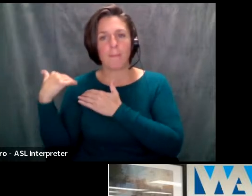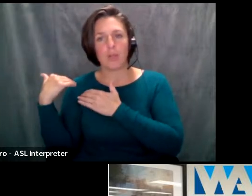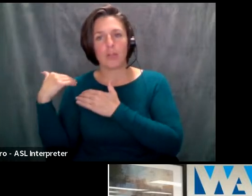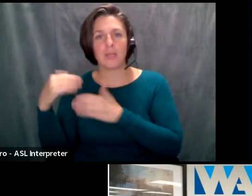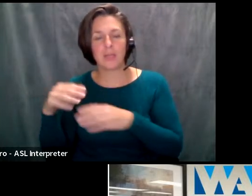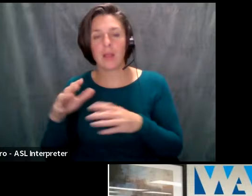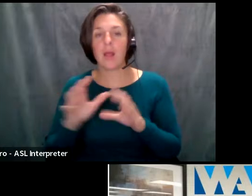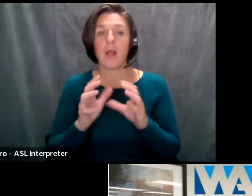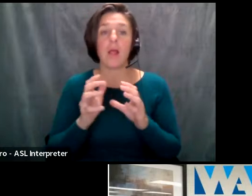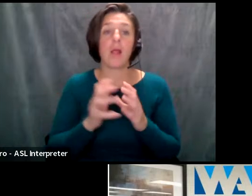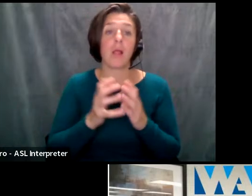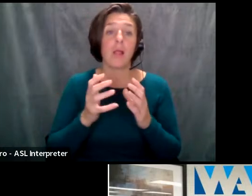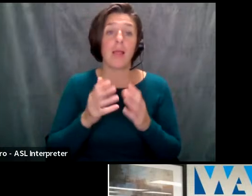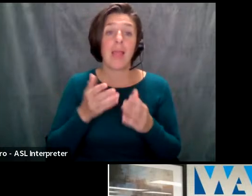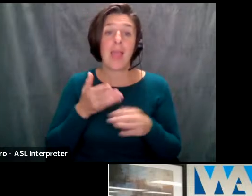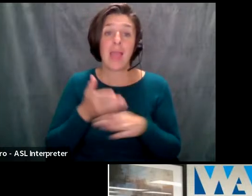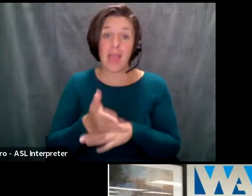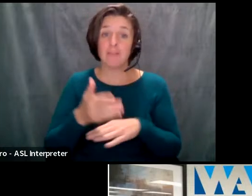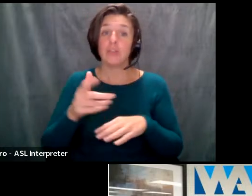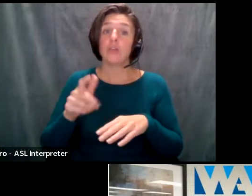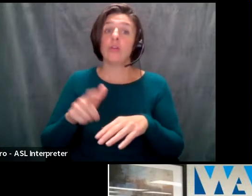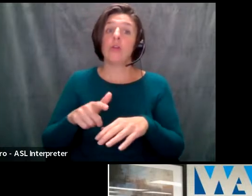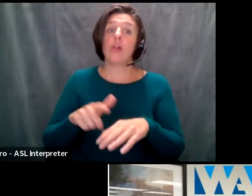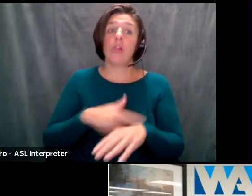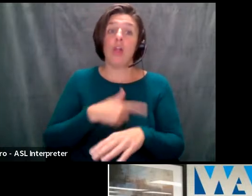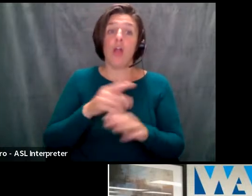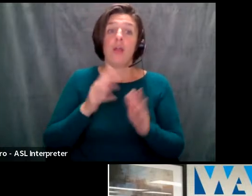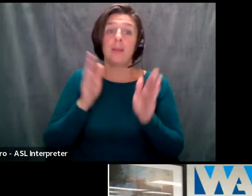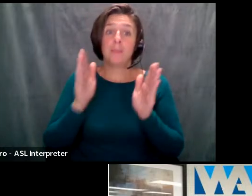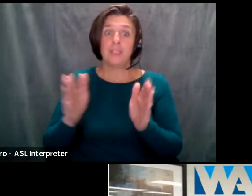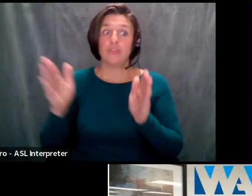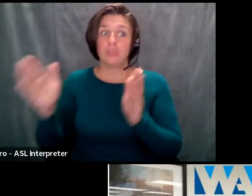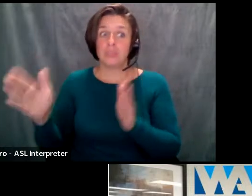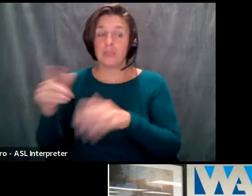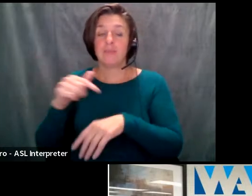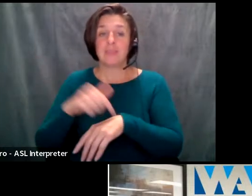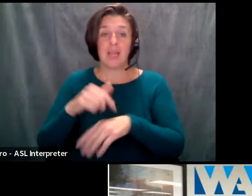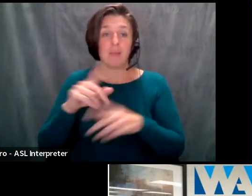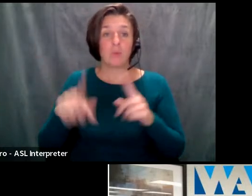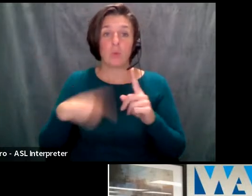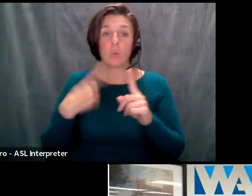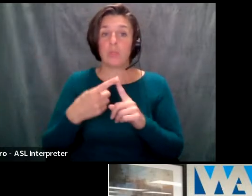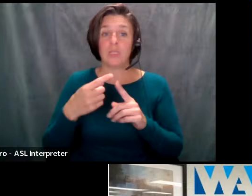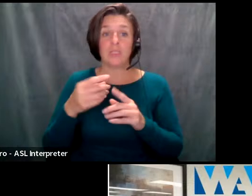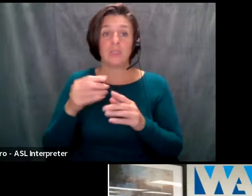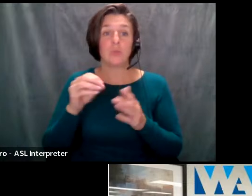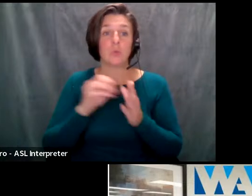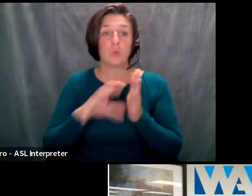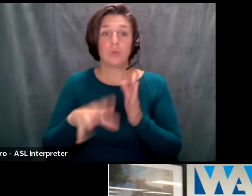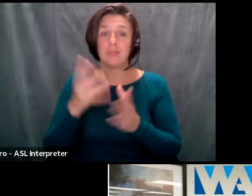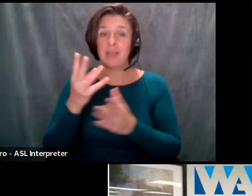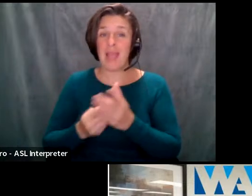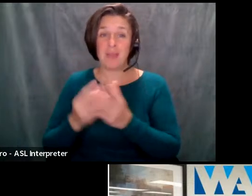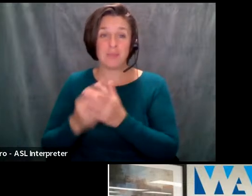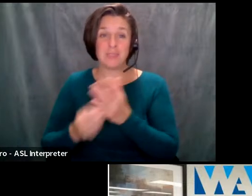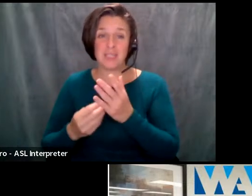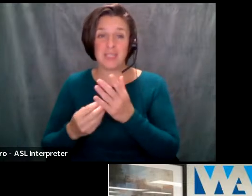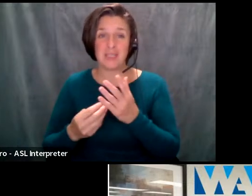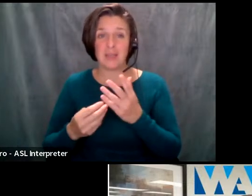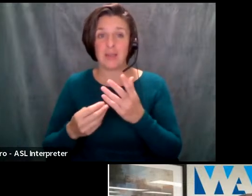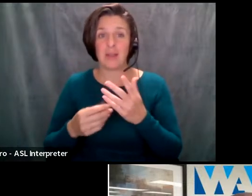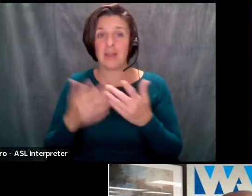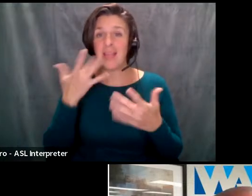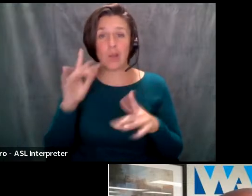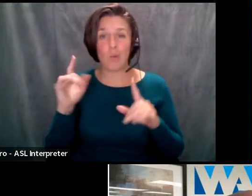don't come after long periods of time when students miss and are absent. They don't come because they don't want to